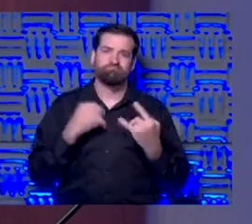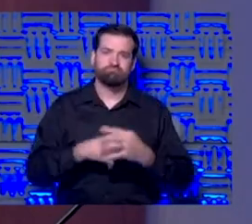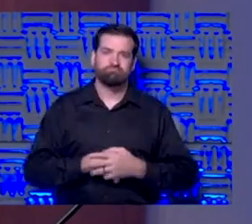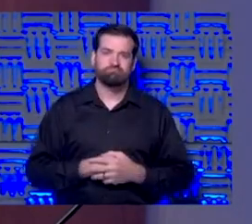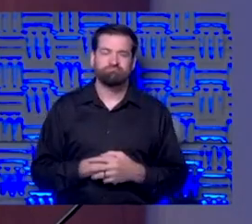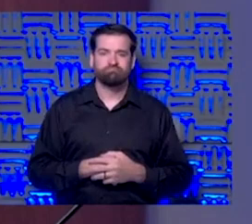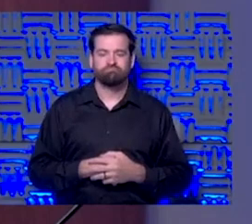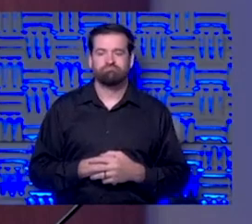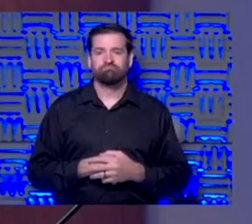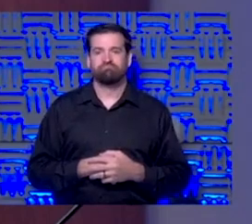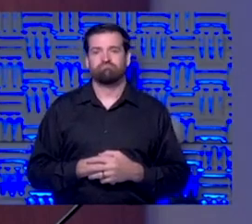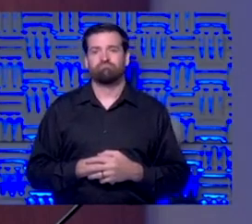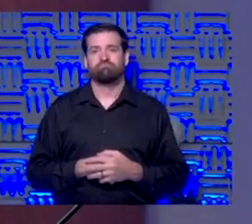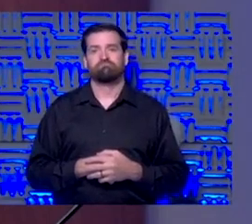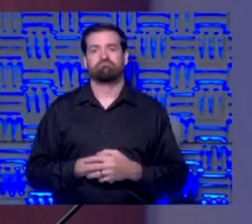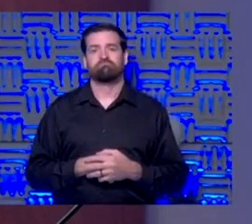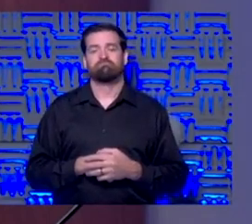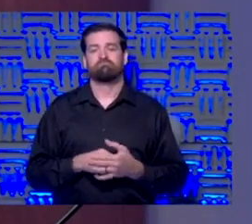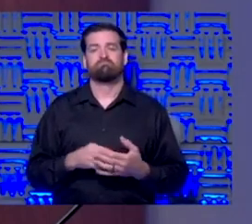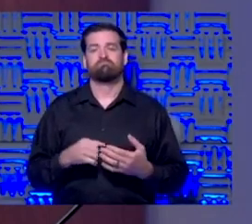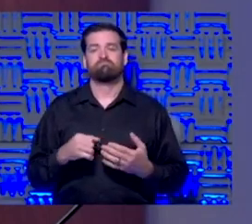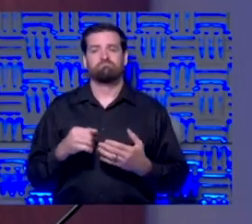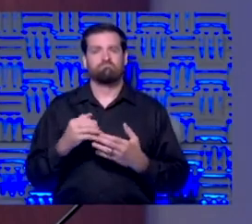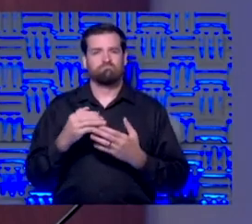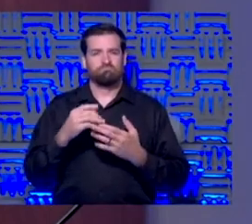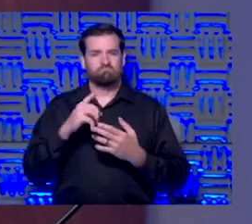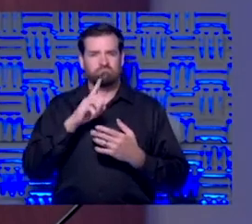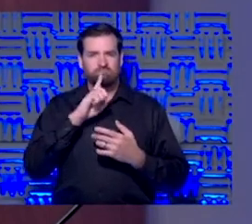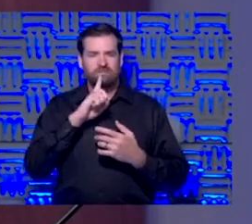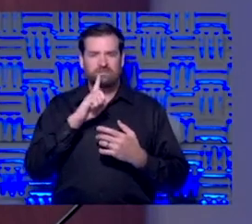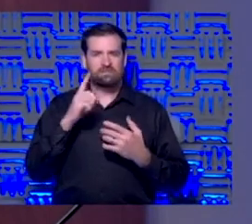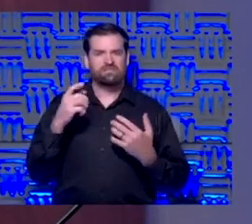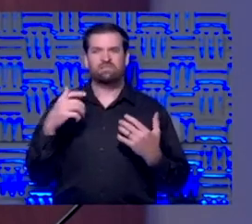in Wyandotte County. I think there are some really big looming